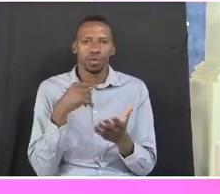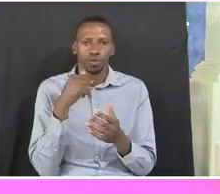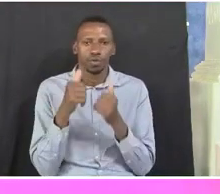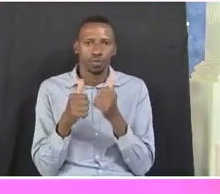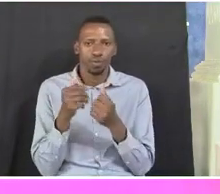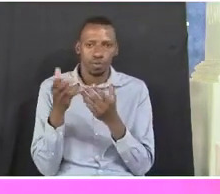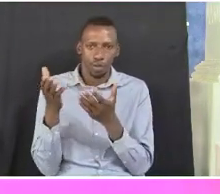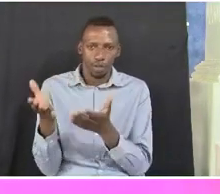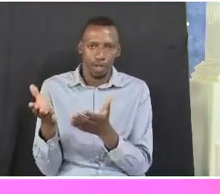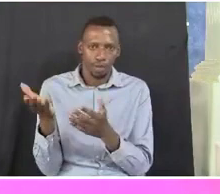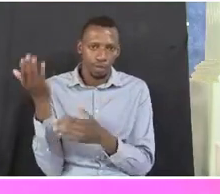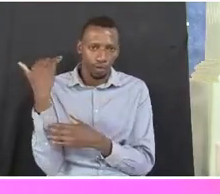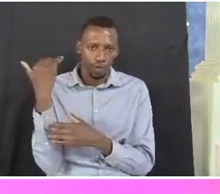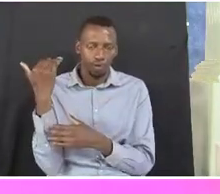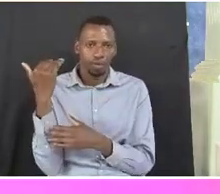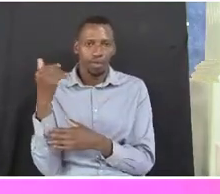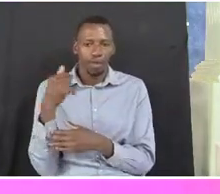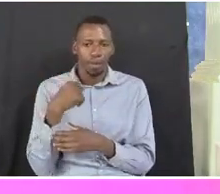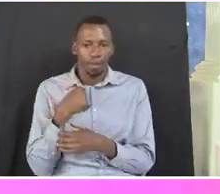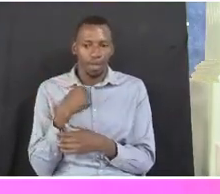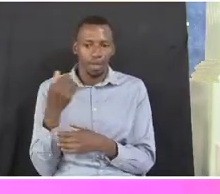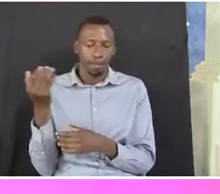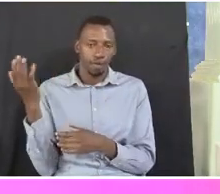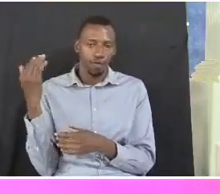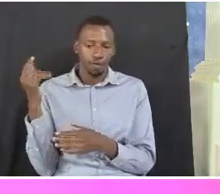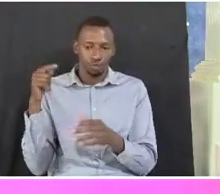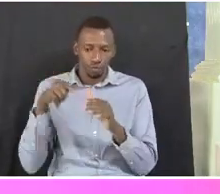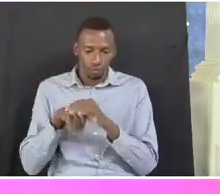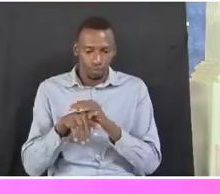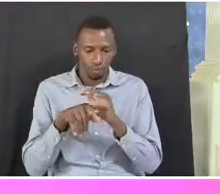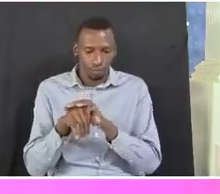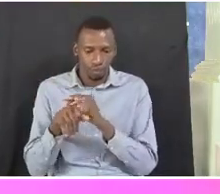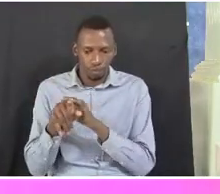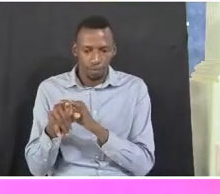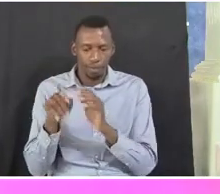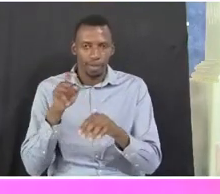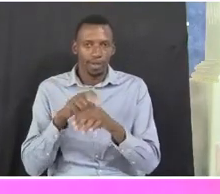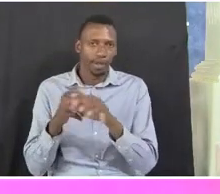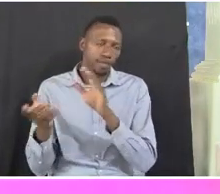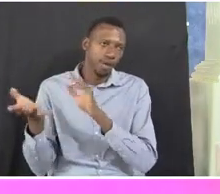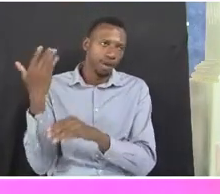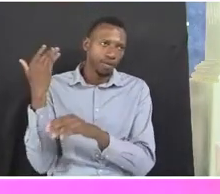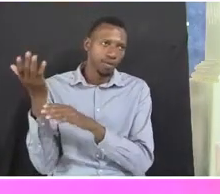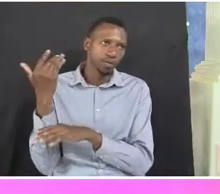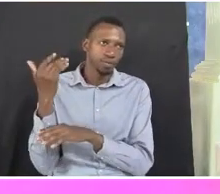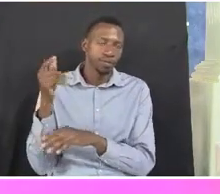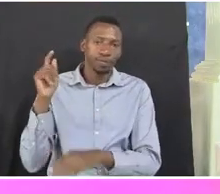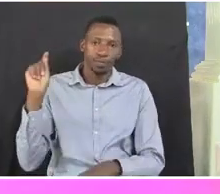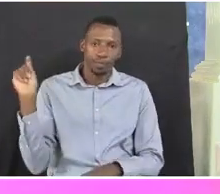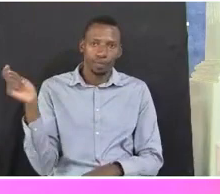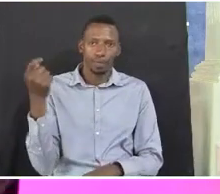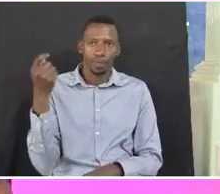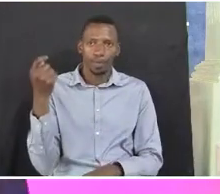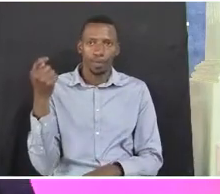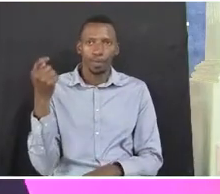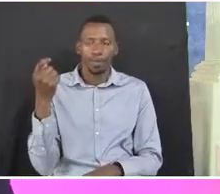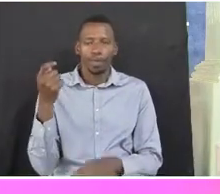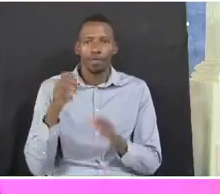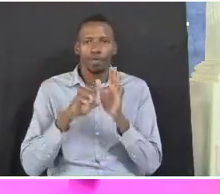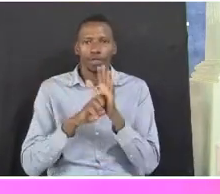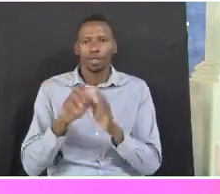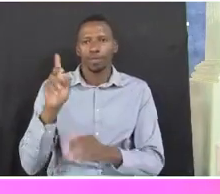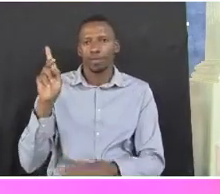were there, I happen to have gone to some of those that time in Kenya. Talk of